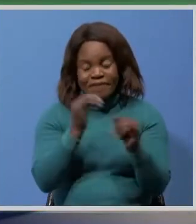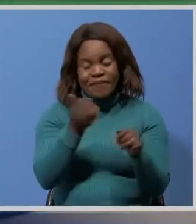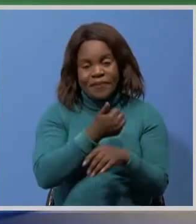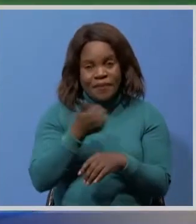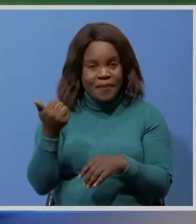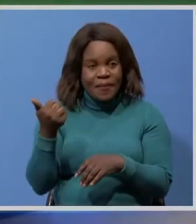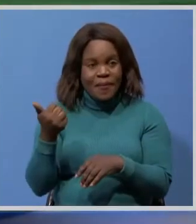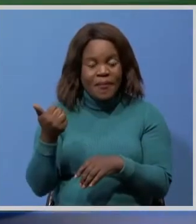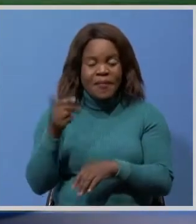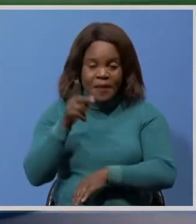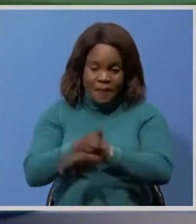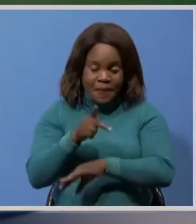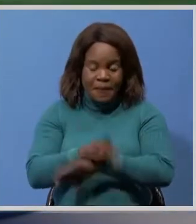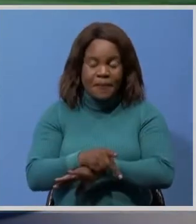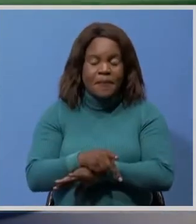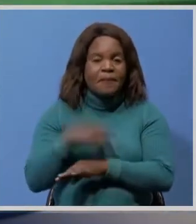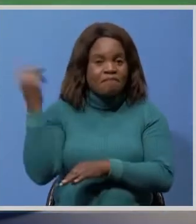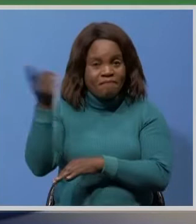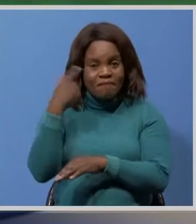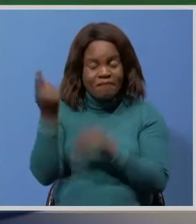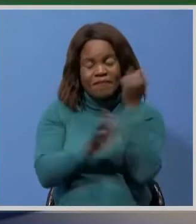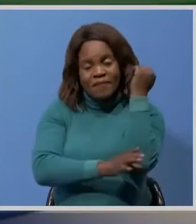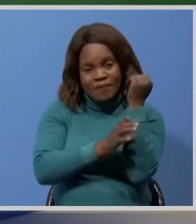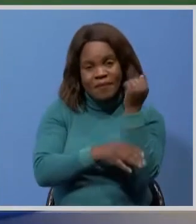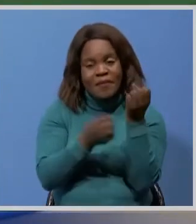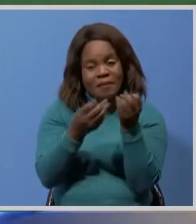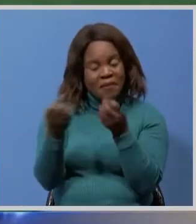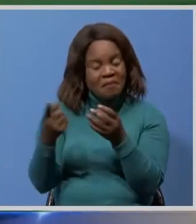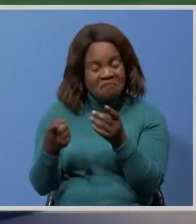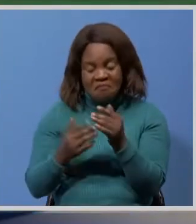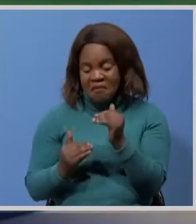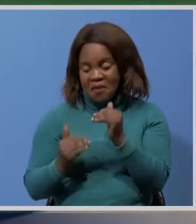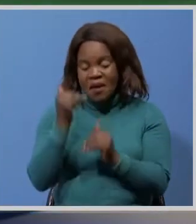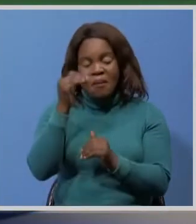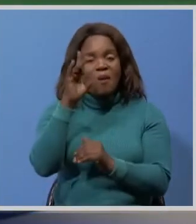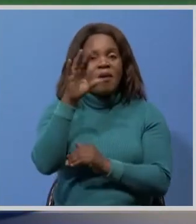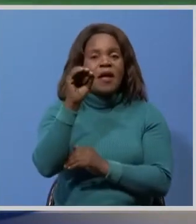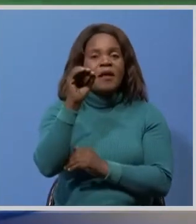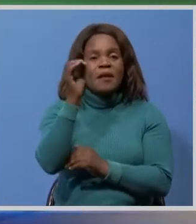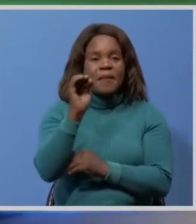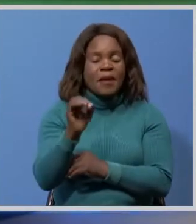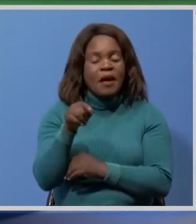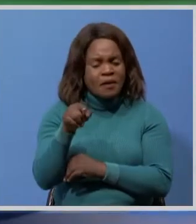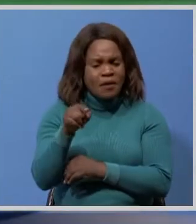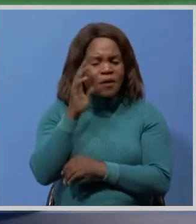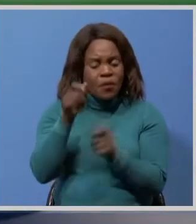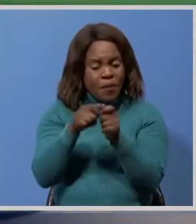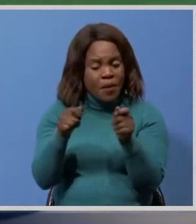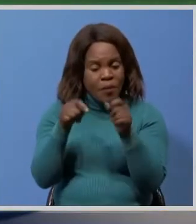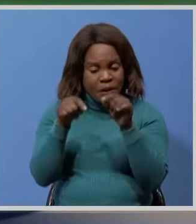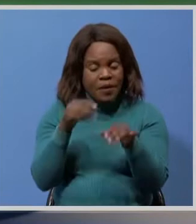projects across the country, most of which are about 80% complete, and these will be commissioned this